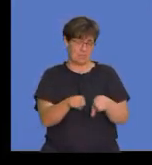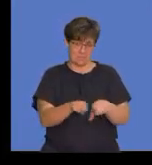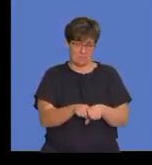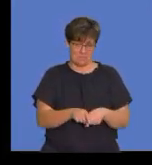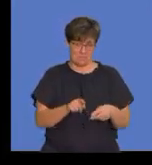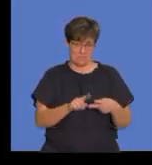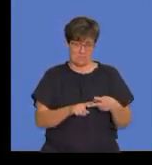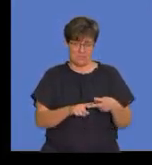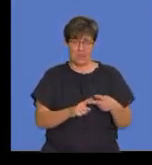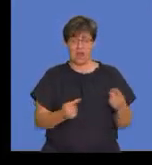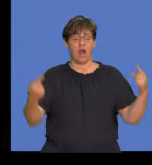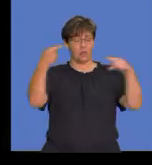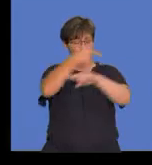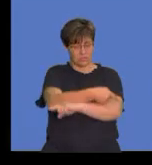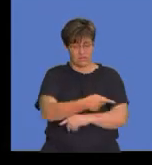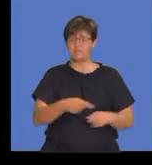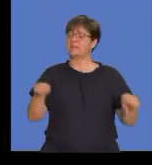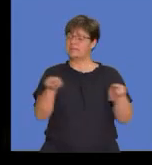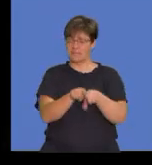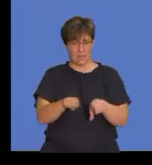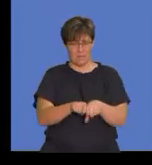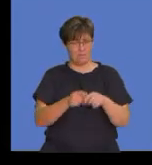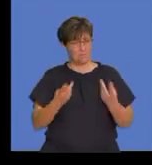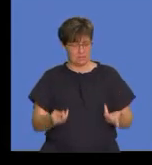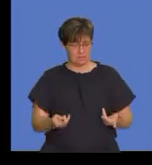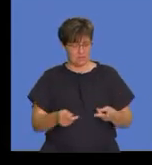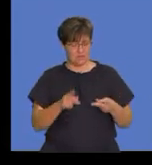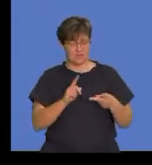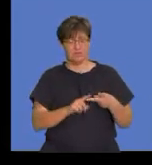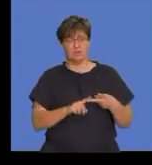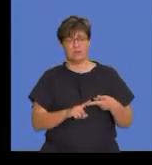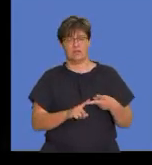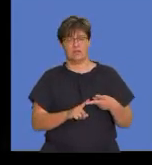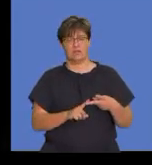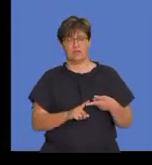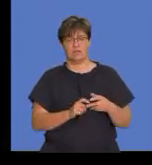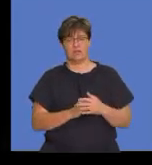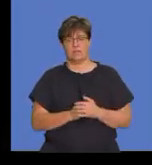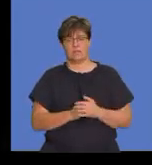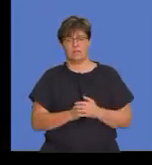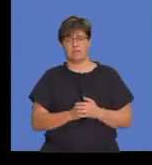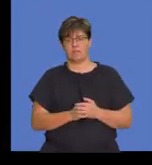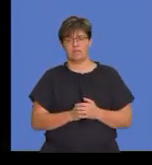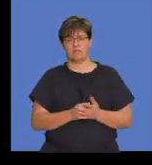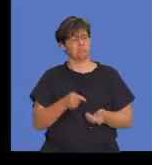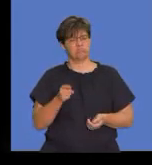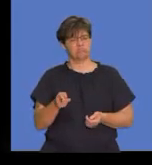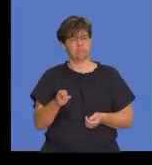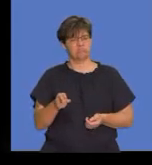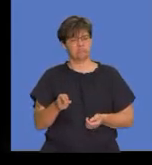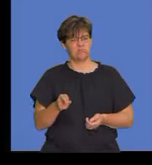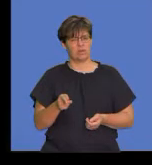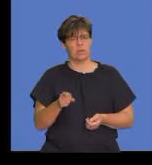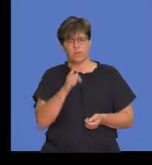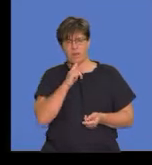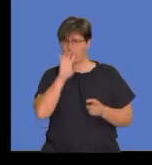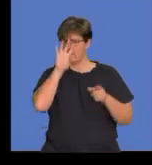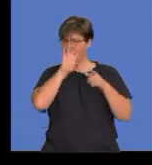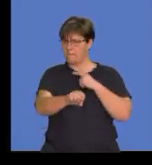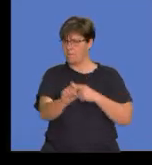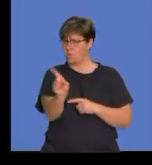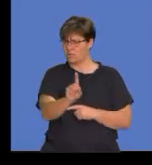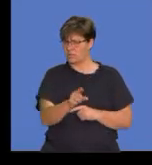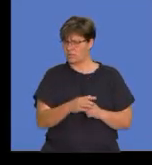same 1. The reciprocal is also the same, that's number 2. Now, what is it that we